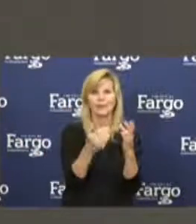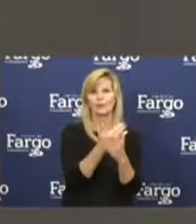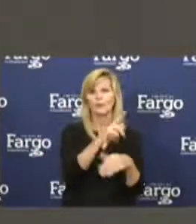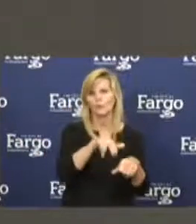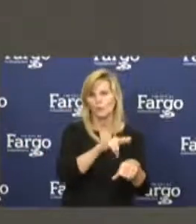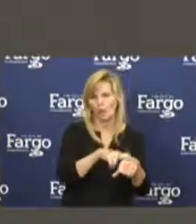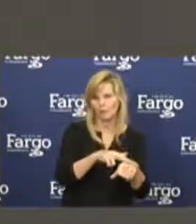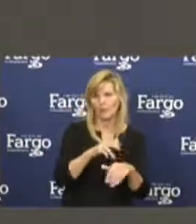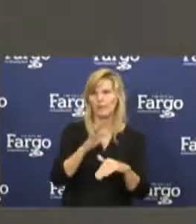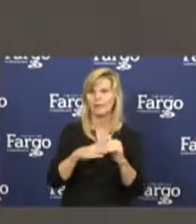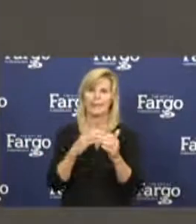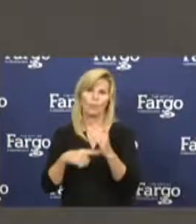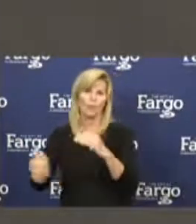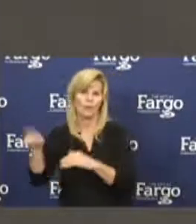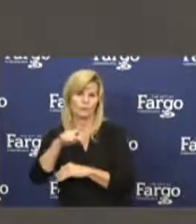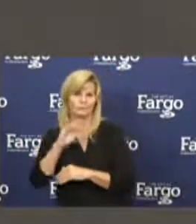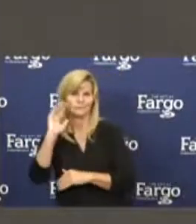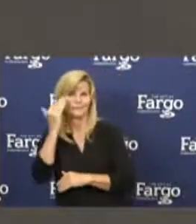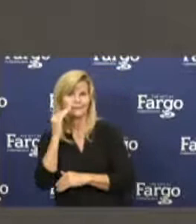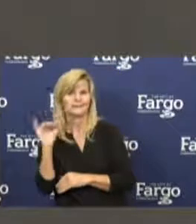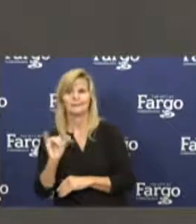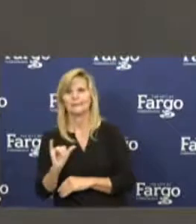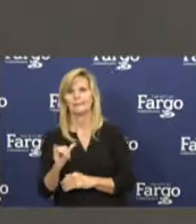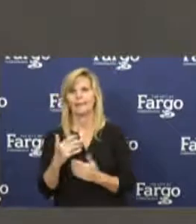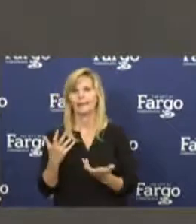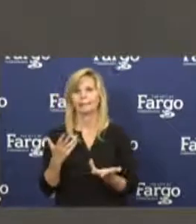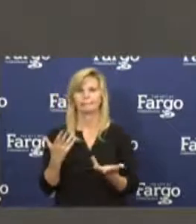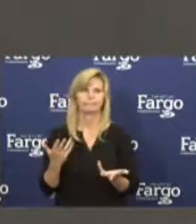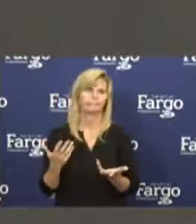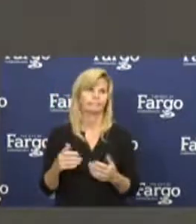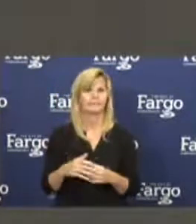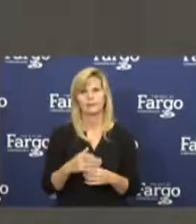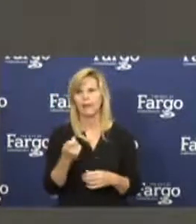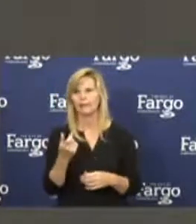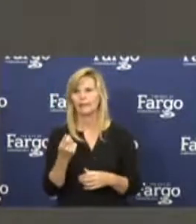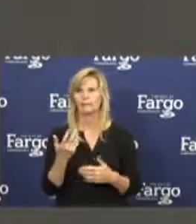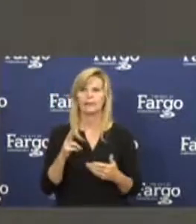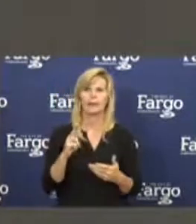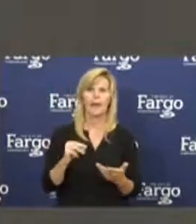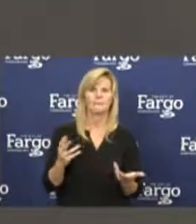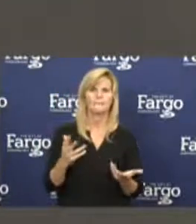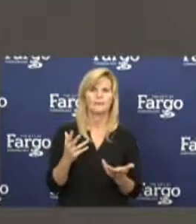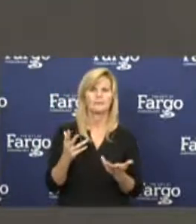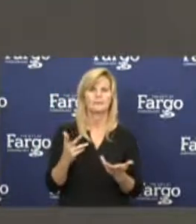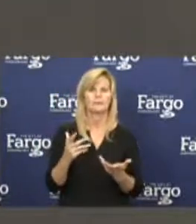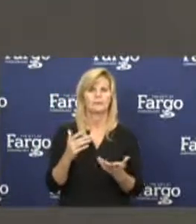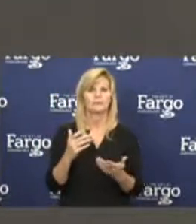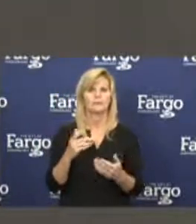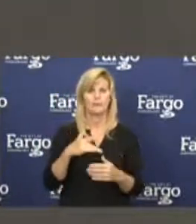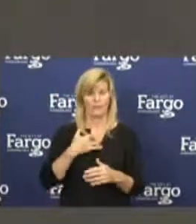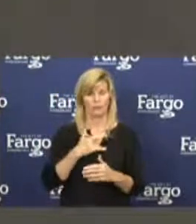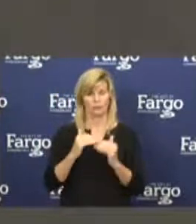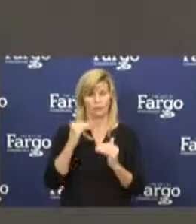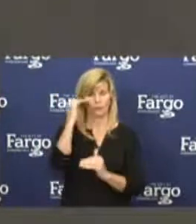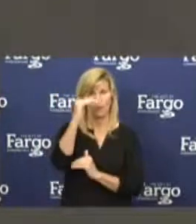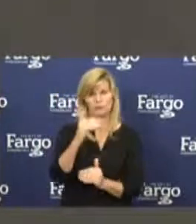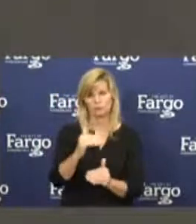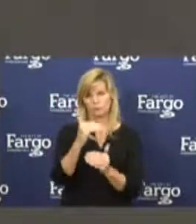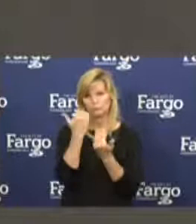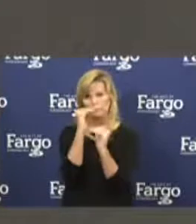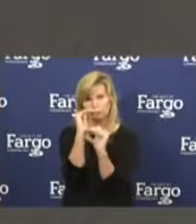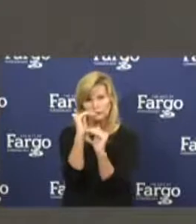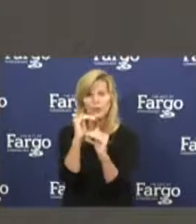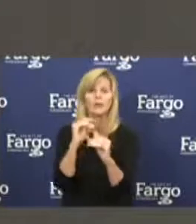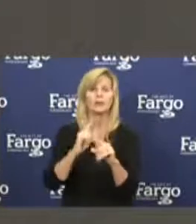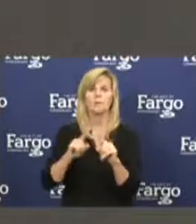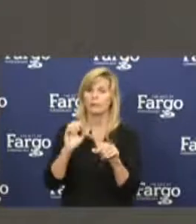what some of you all may seem as a little bit too much restrictions. But do your part now